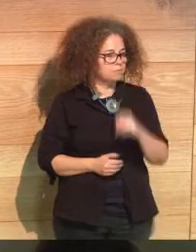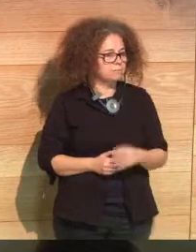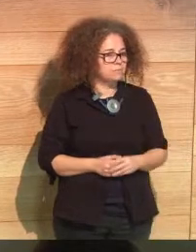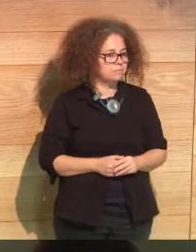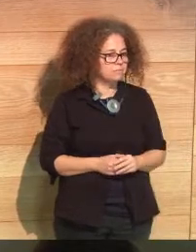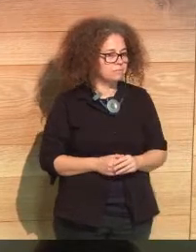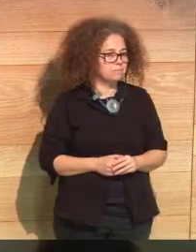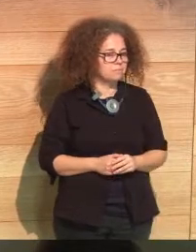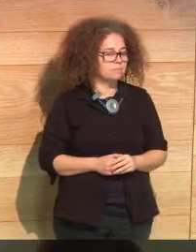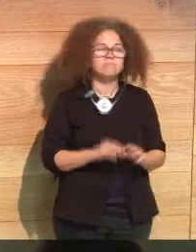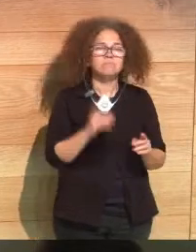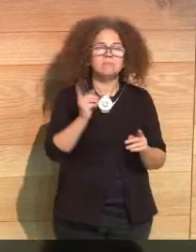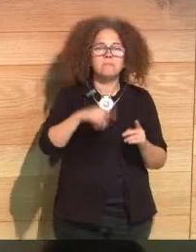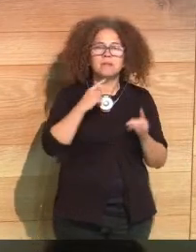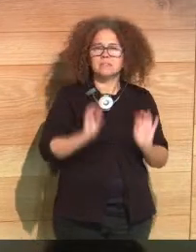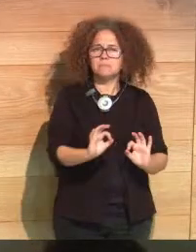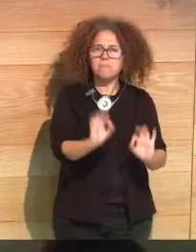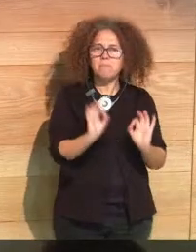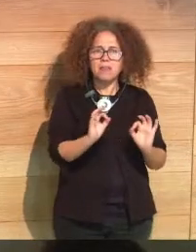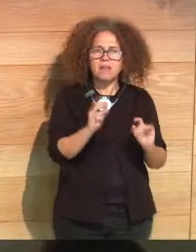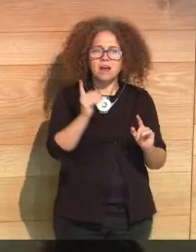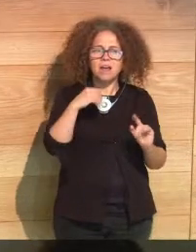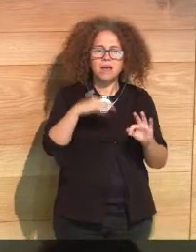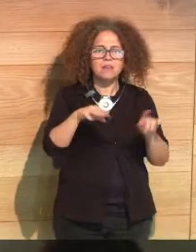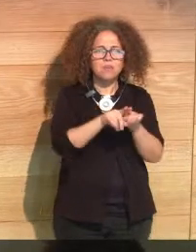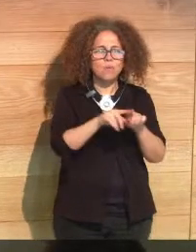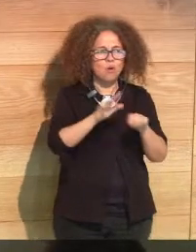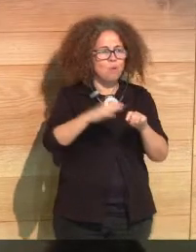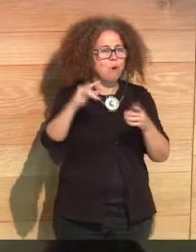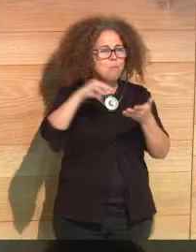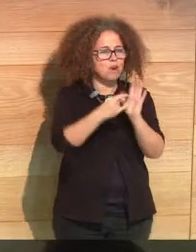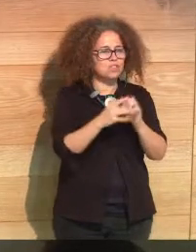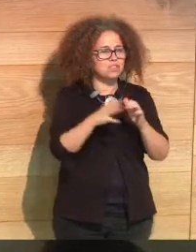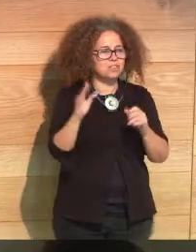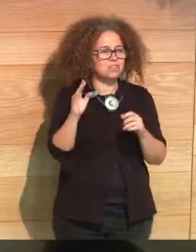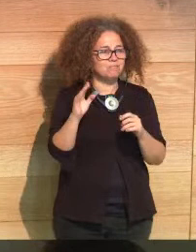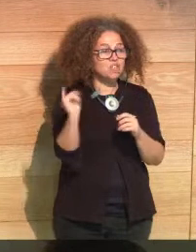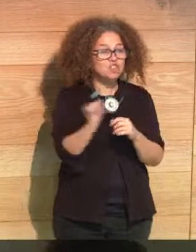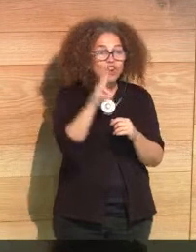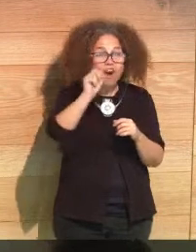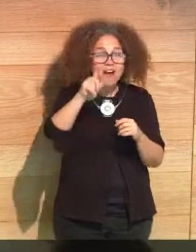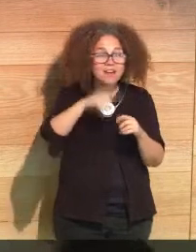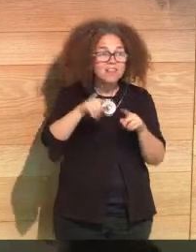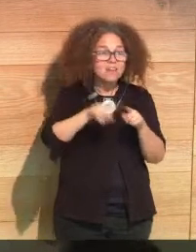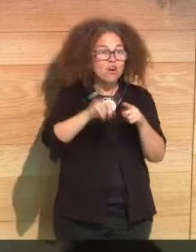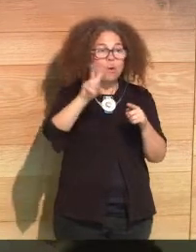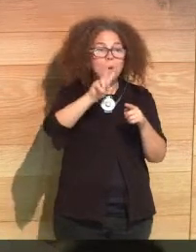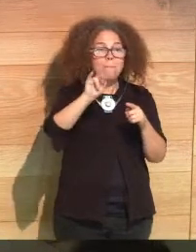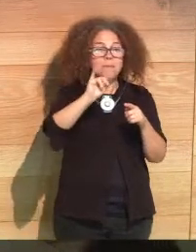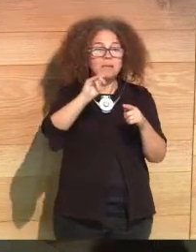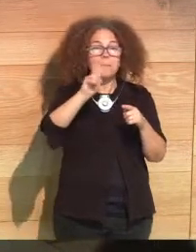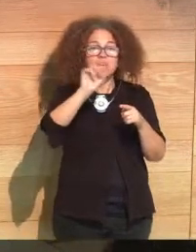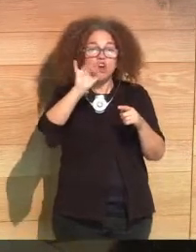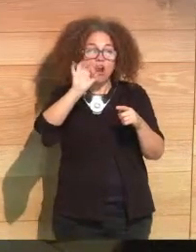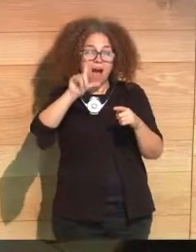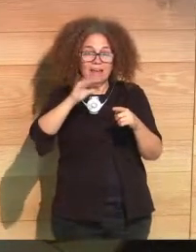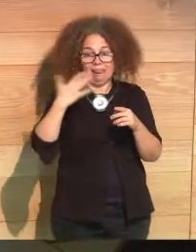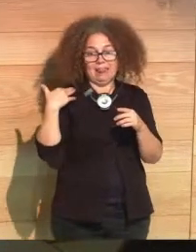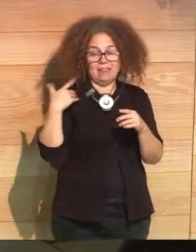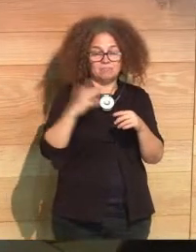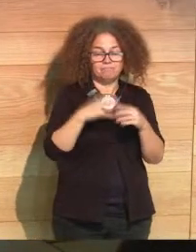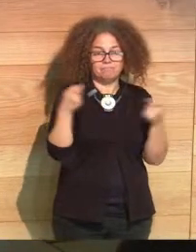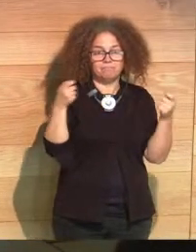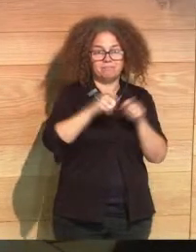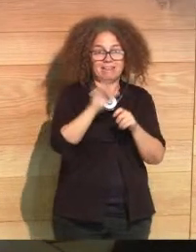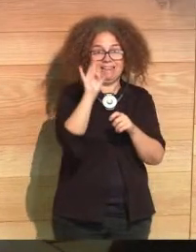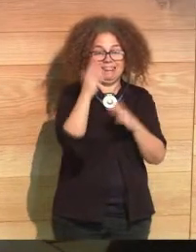Besides, I think that it's really exciting to present Joanie's project after Bill Biolak exhibition that